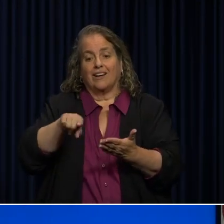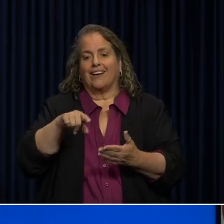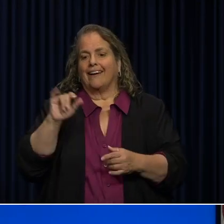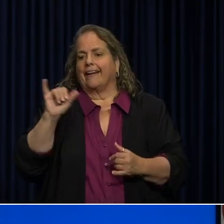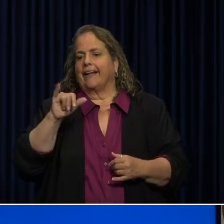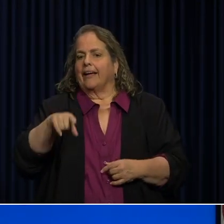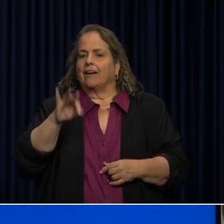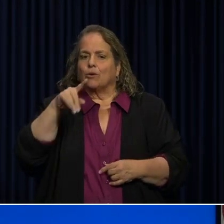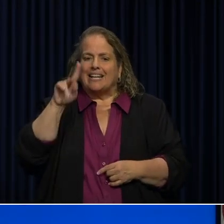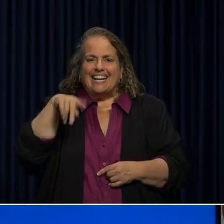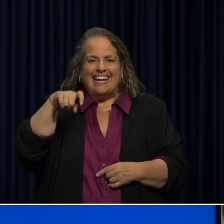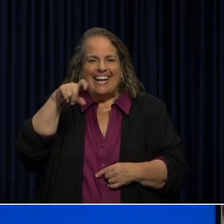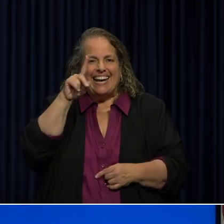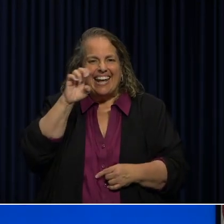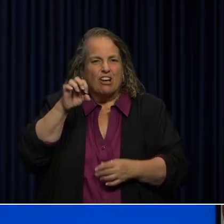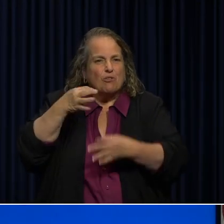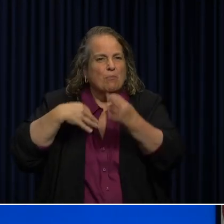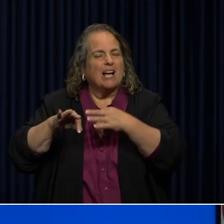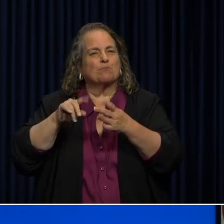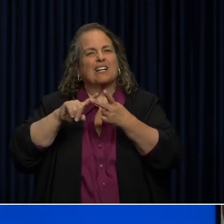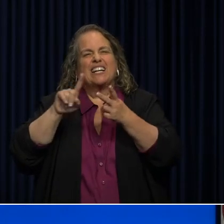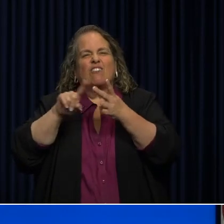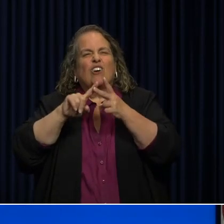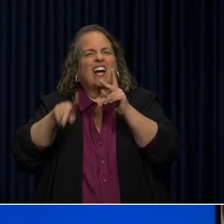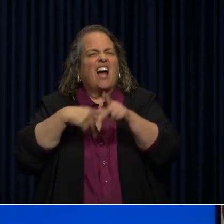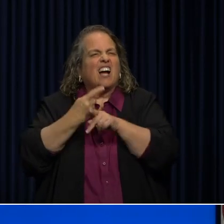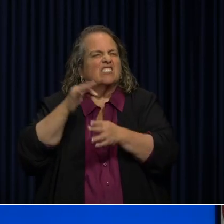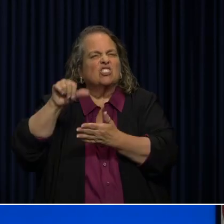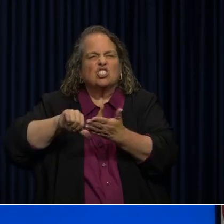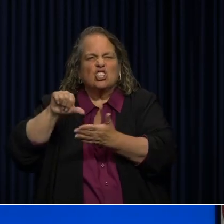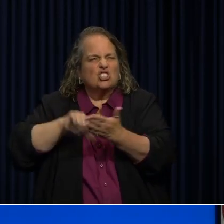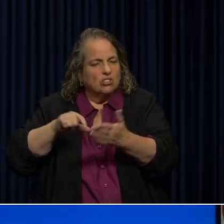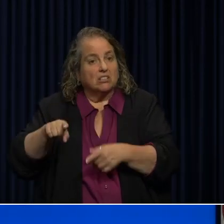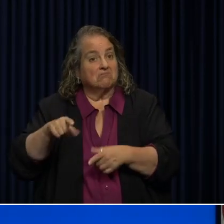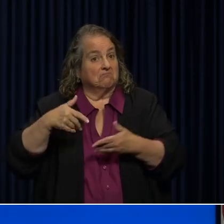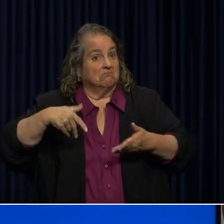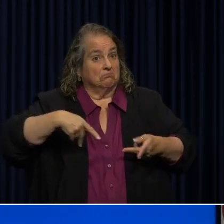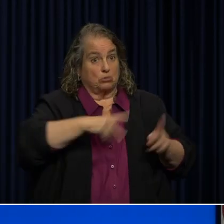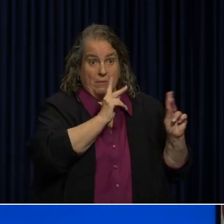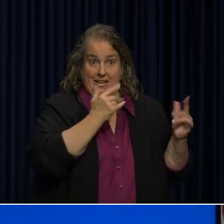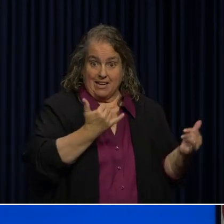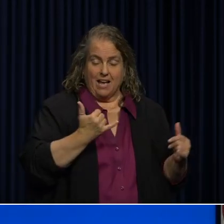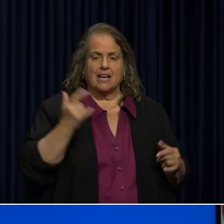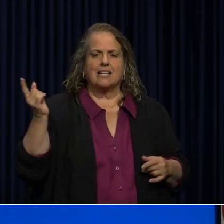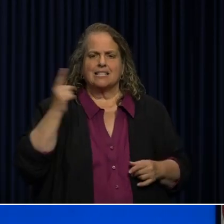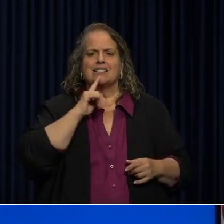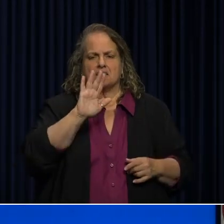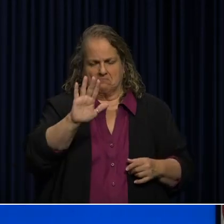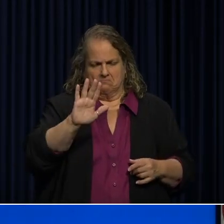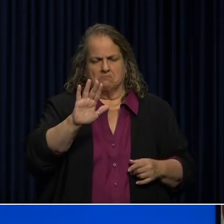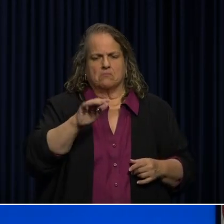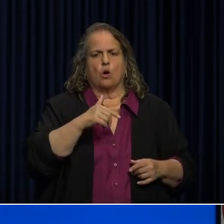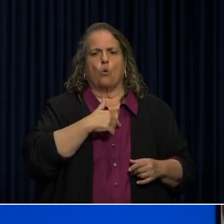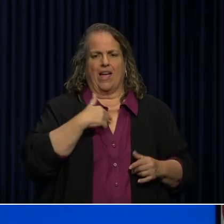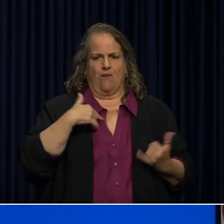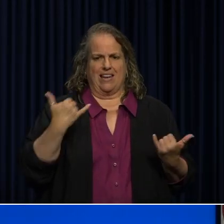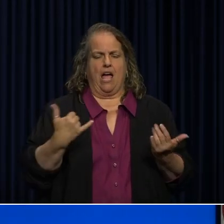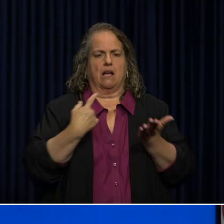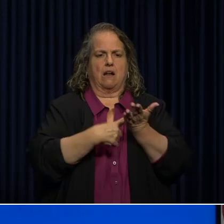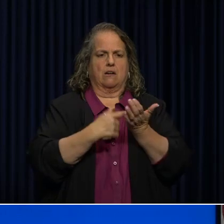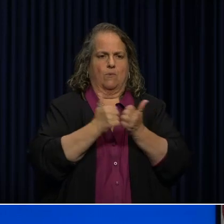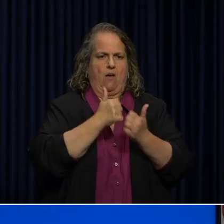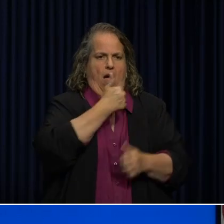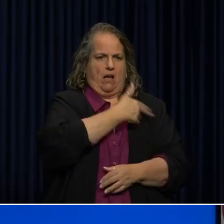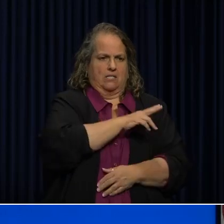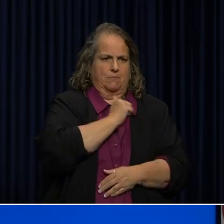having elective surgeries reopen. We're directly talking to our hospital systems about a phased approach. I hope we can have an